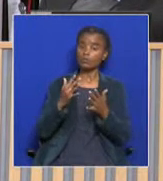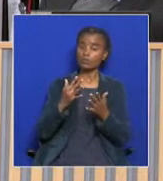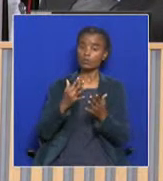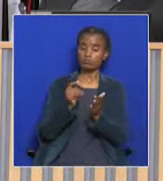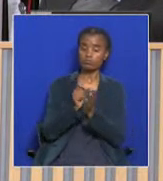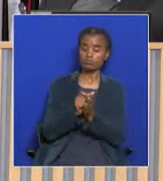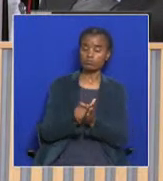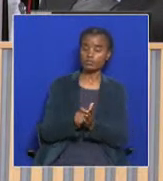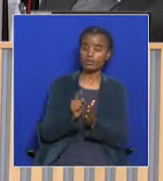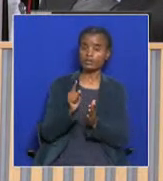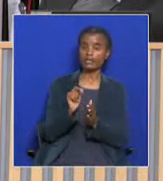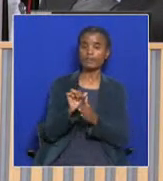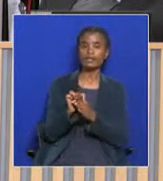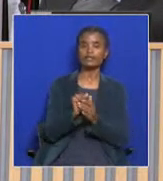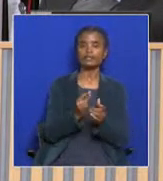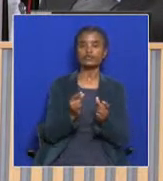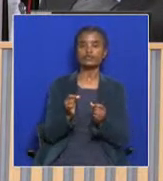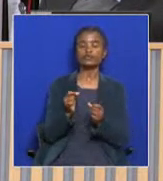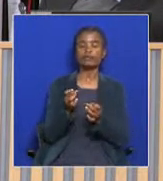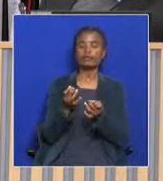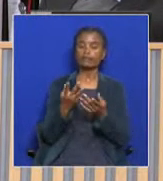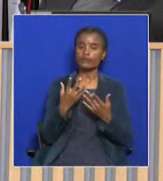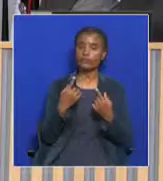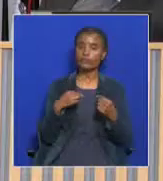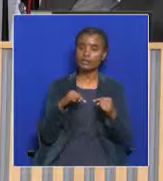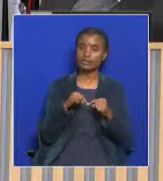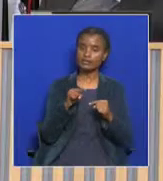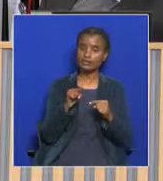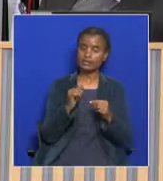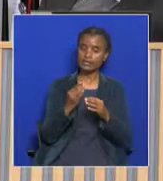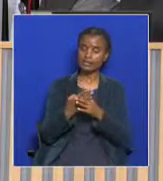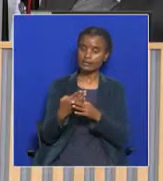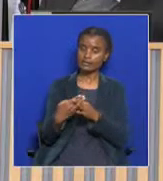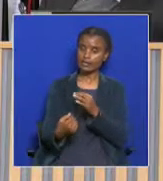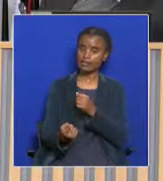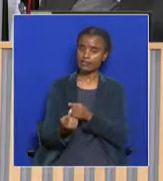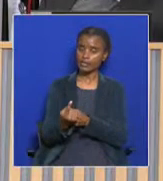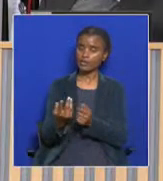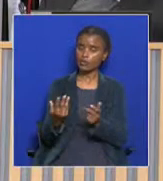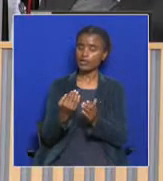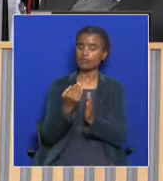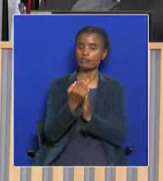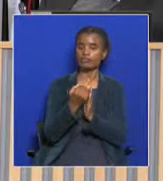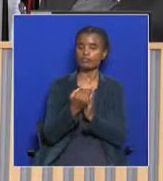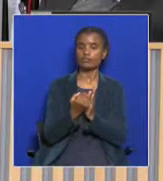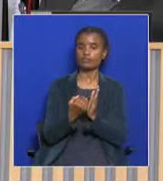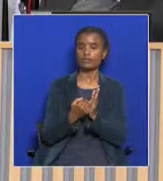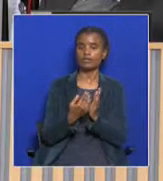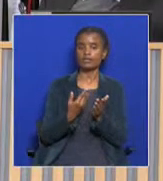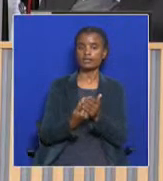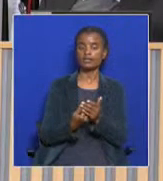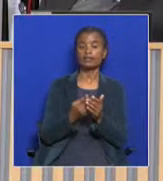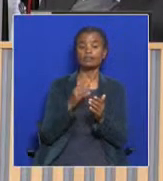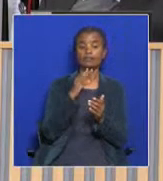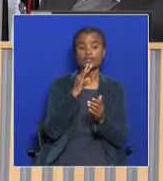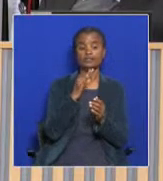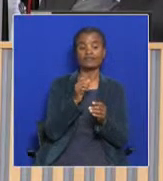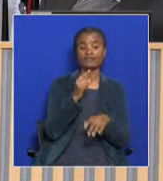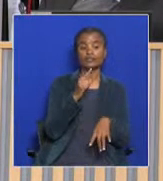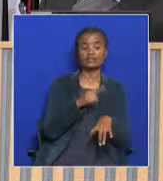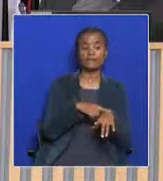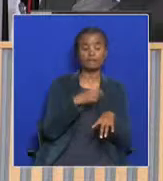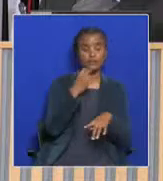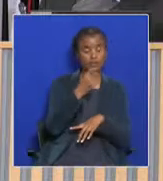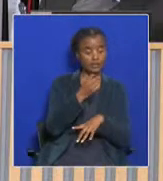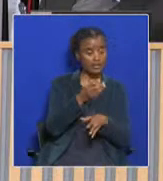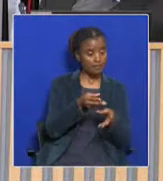list cases where you say that has been done after the initial search, and we ordered that the container